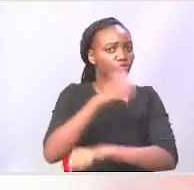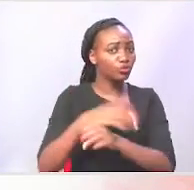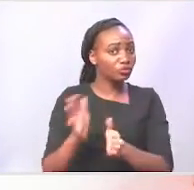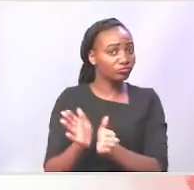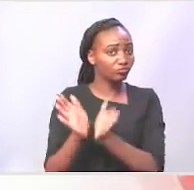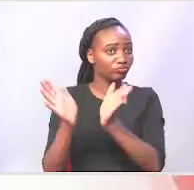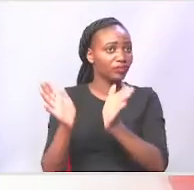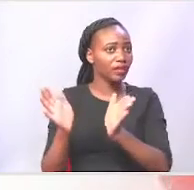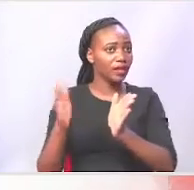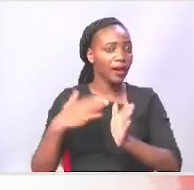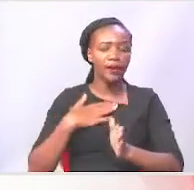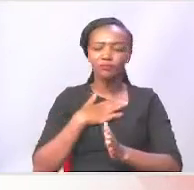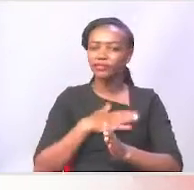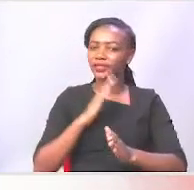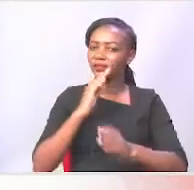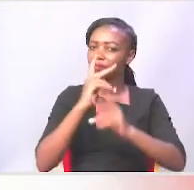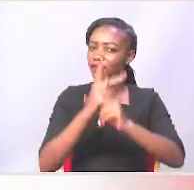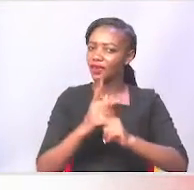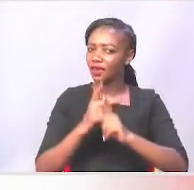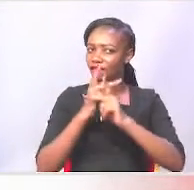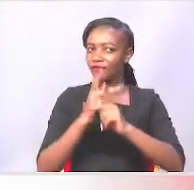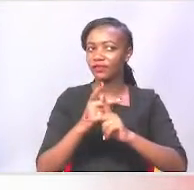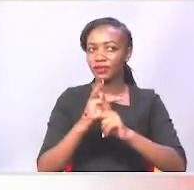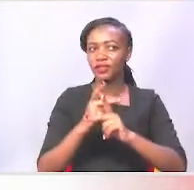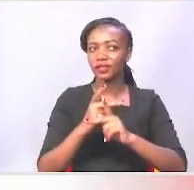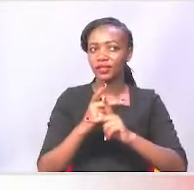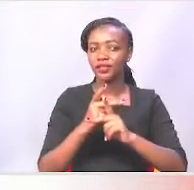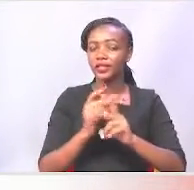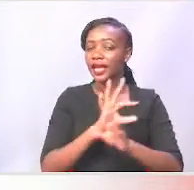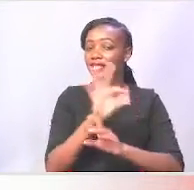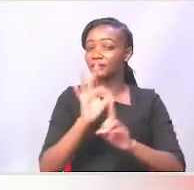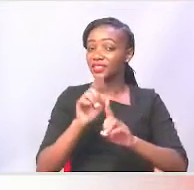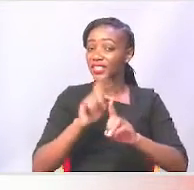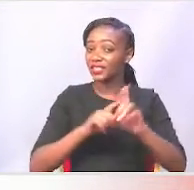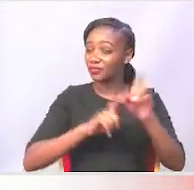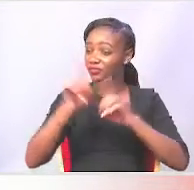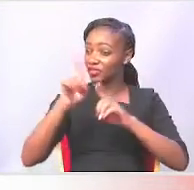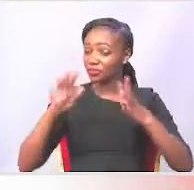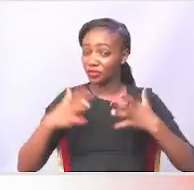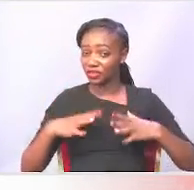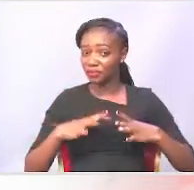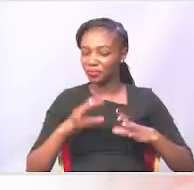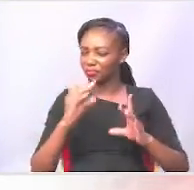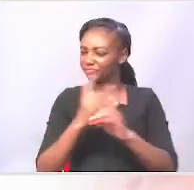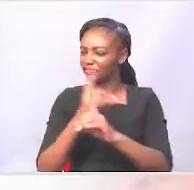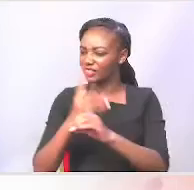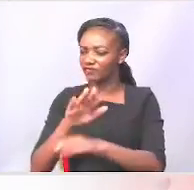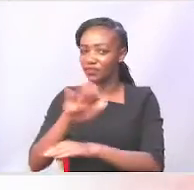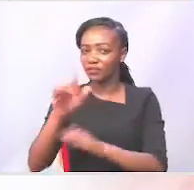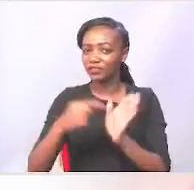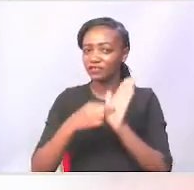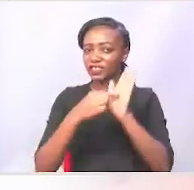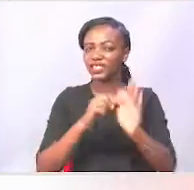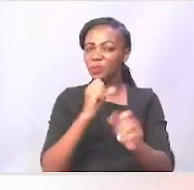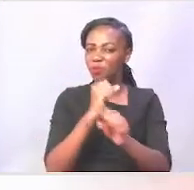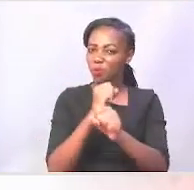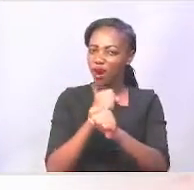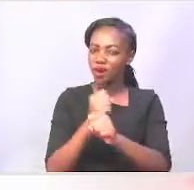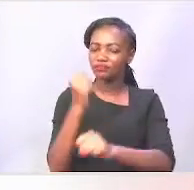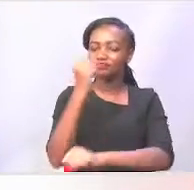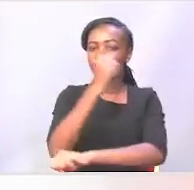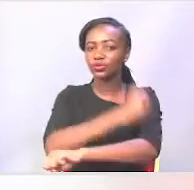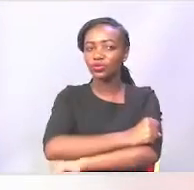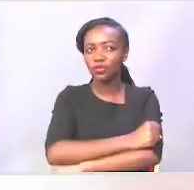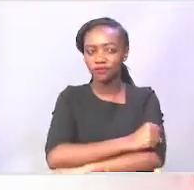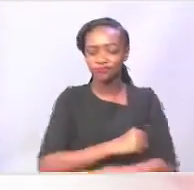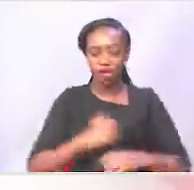wana kukuahhar kuwa sana wakati we watu kua kazini shen na ka